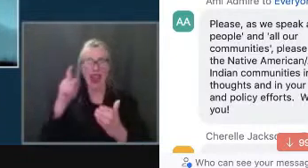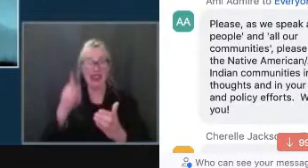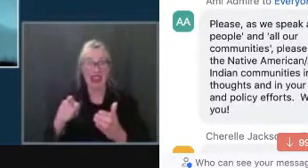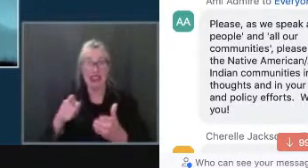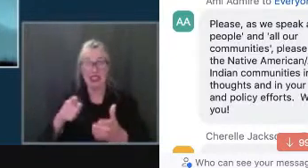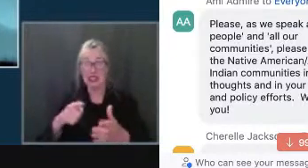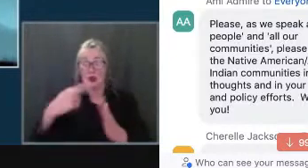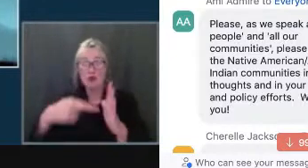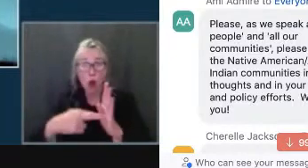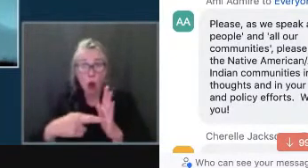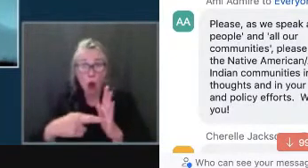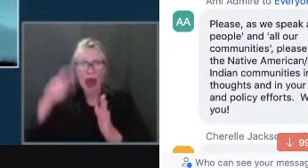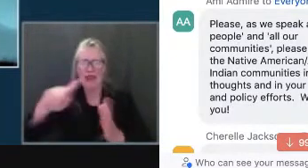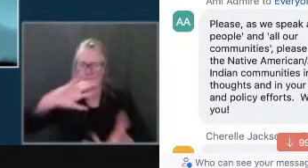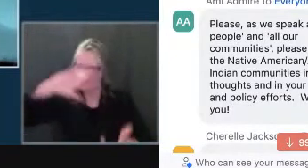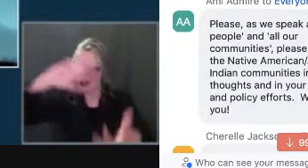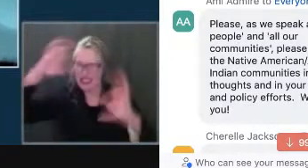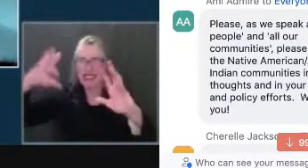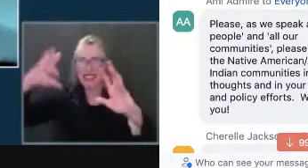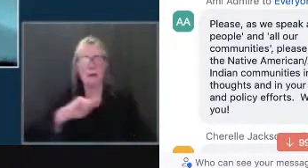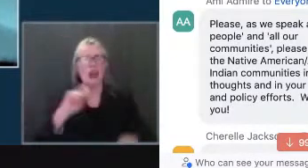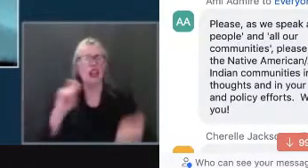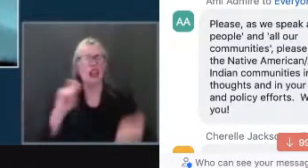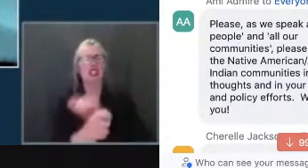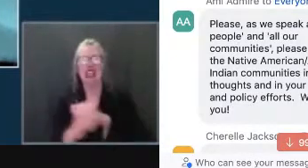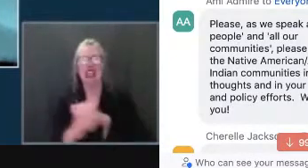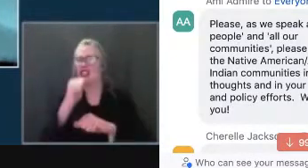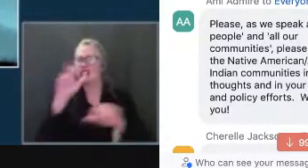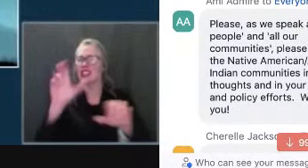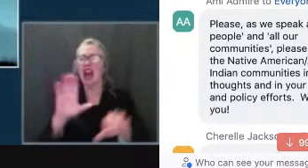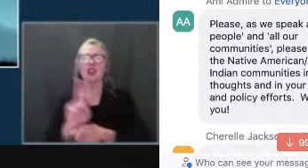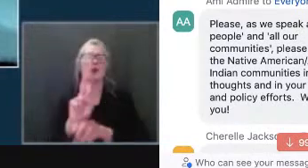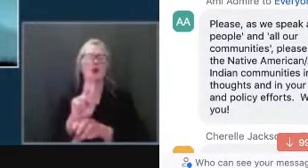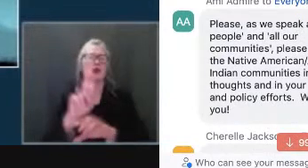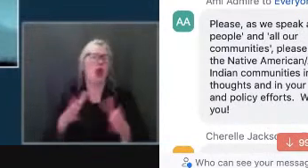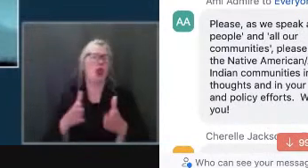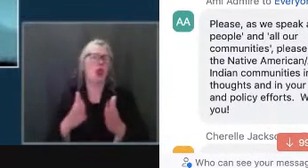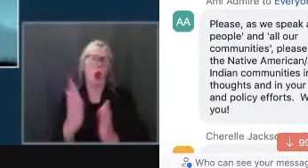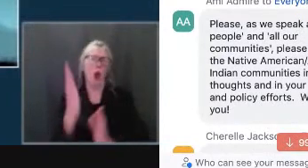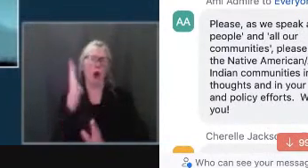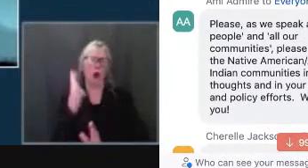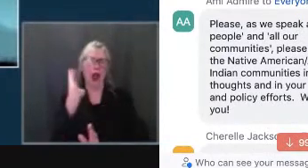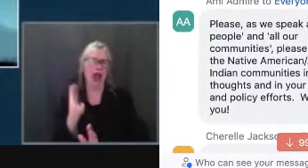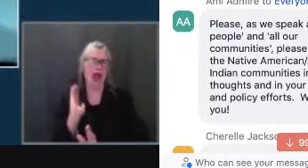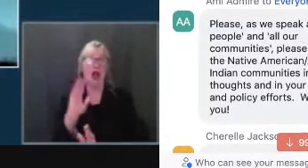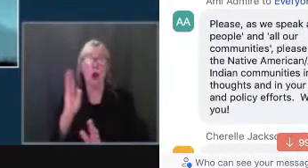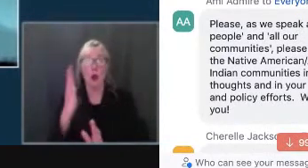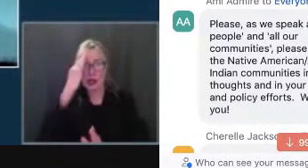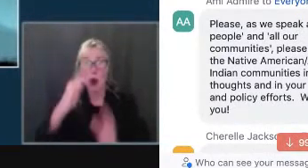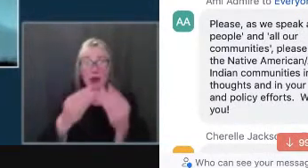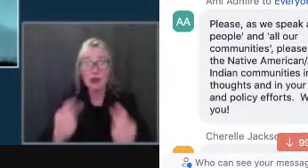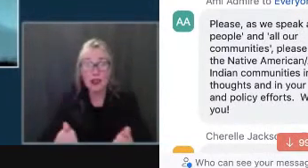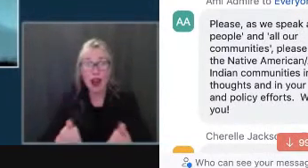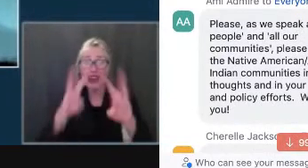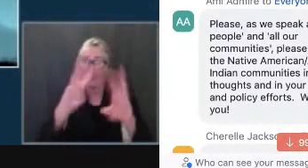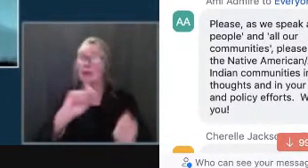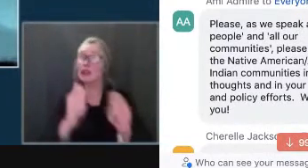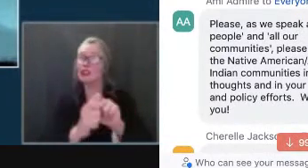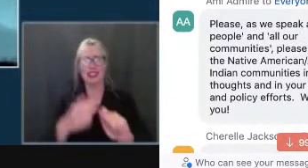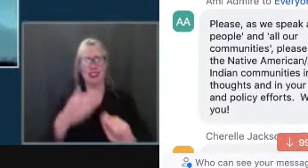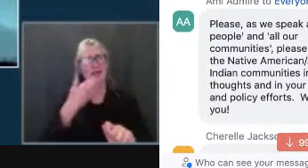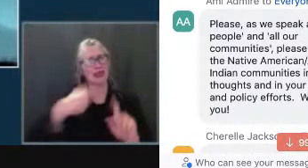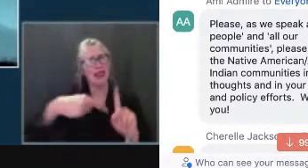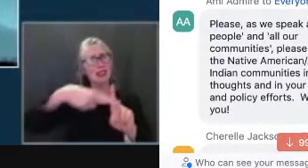job. We know how to solve the climate crisis. That's the good news. We know how to make clean energy. We know how